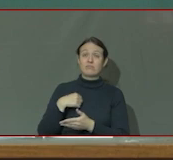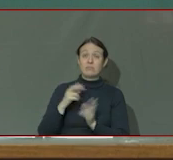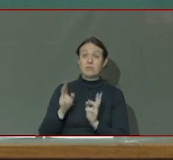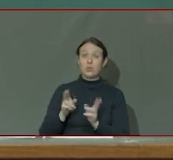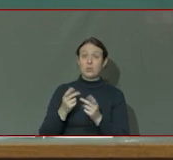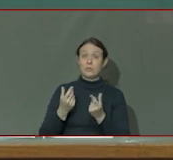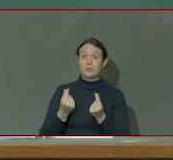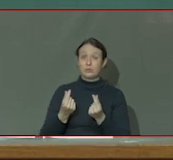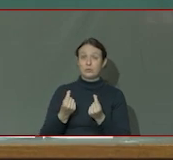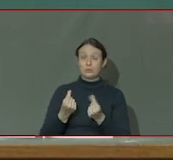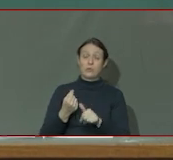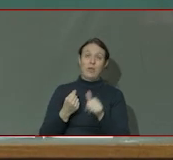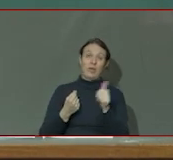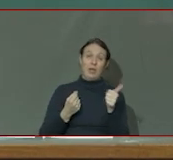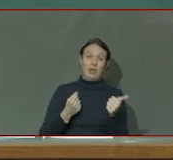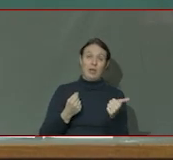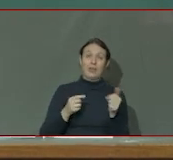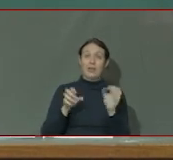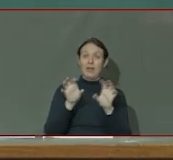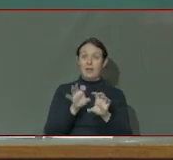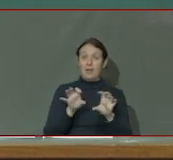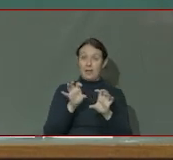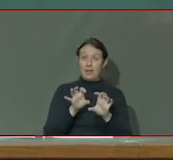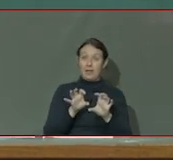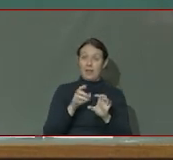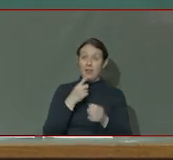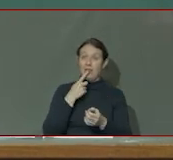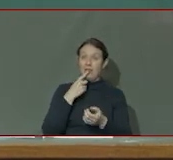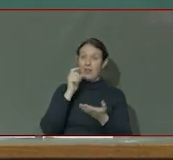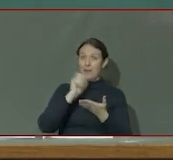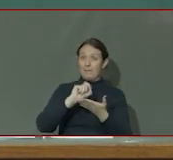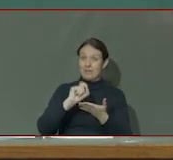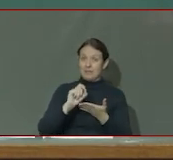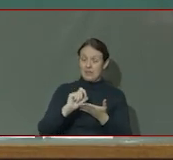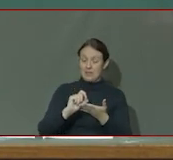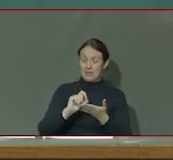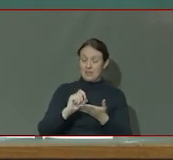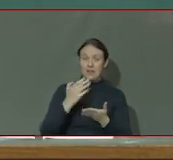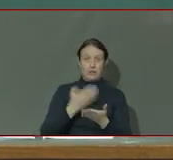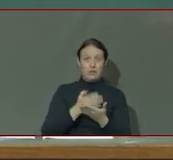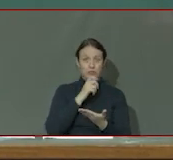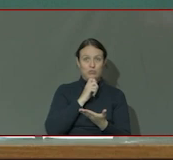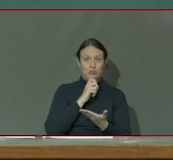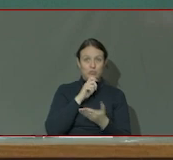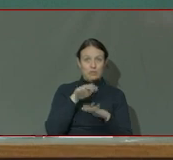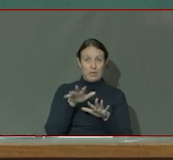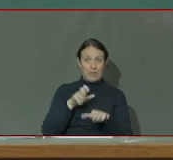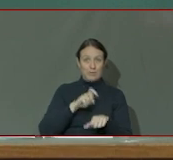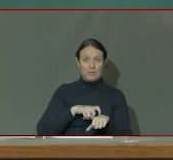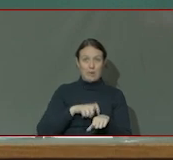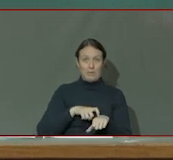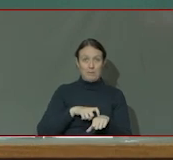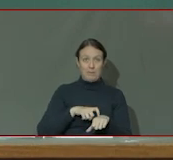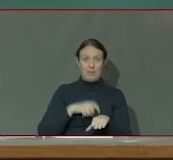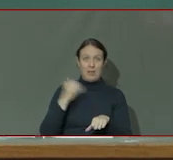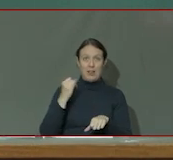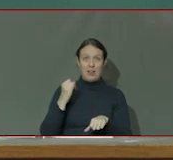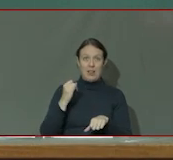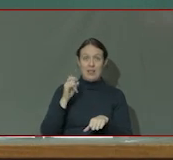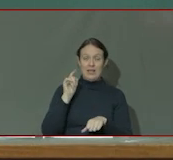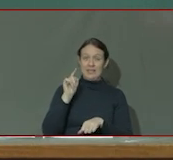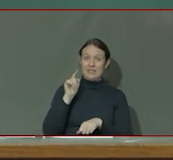I take another color pen for myself, or a pencil which I can erase in the exam again, and I always write here, okay, this one